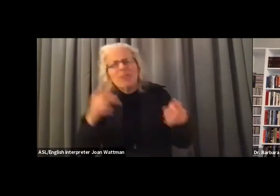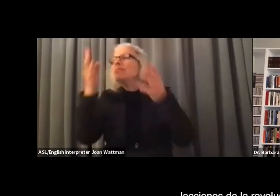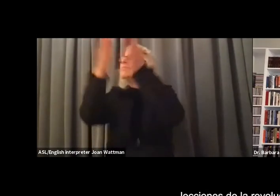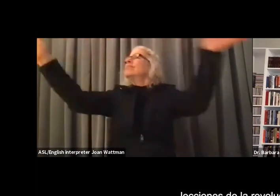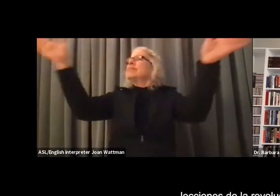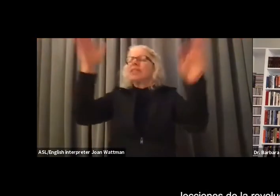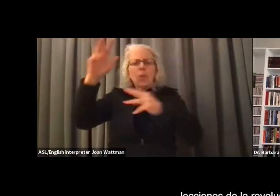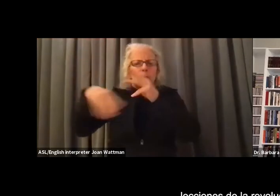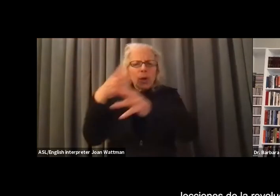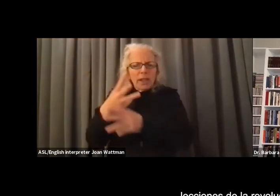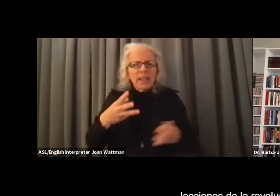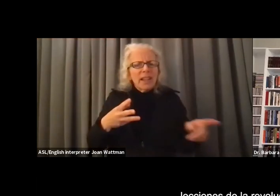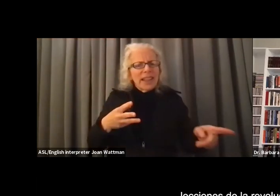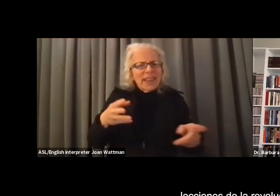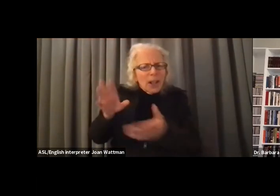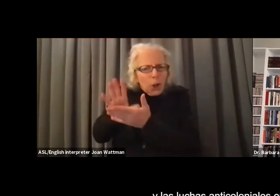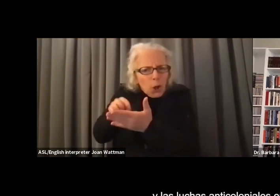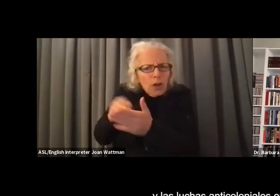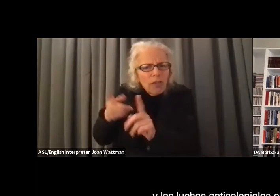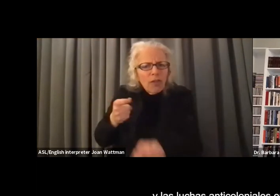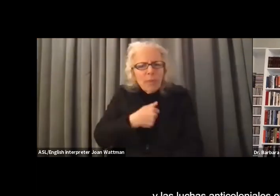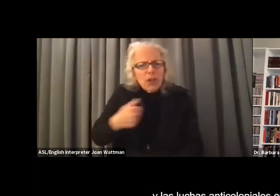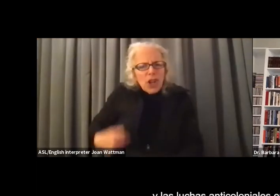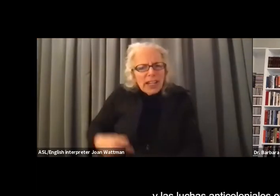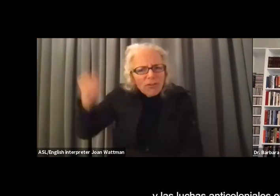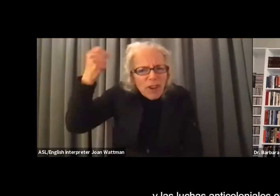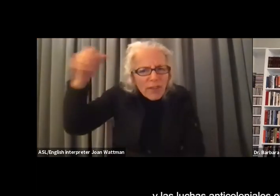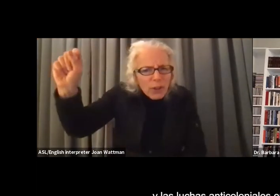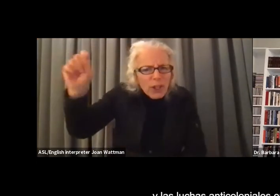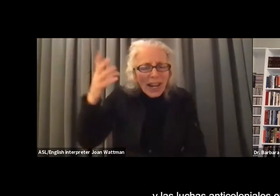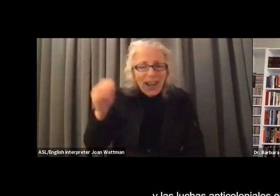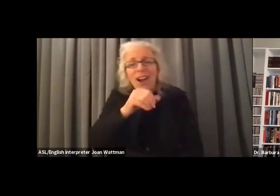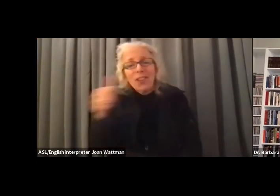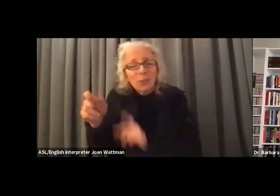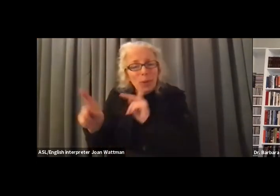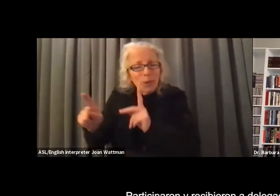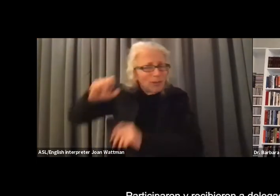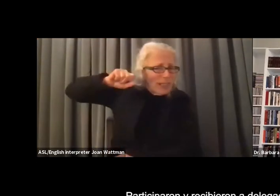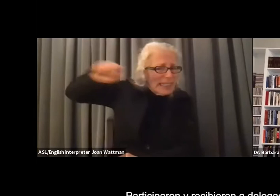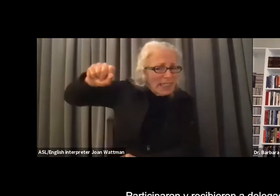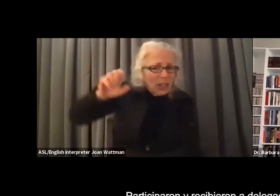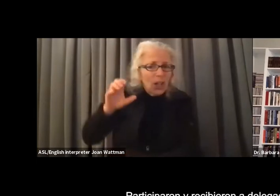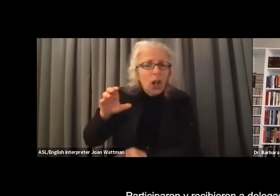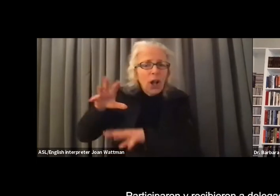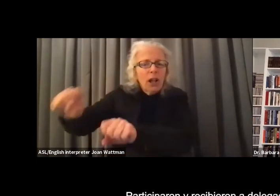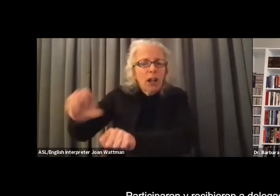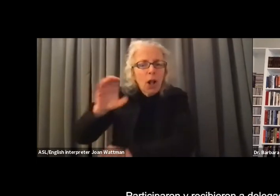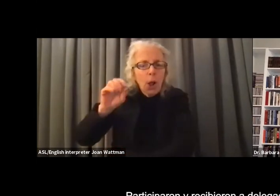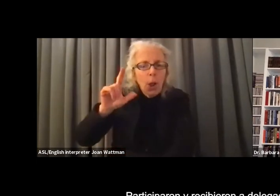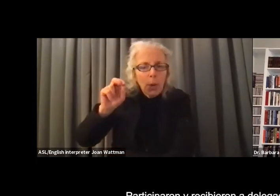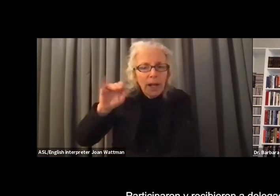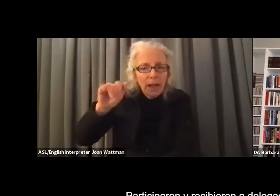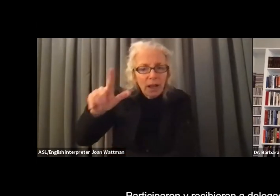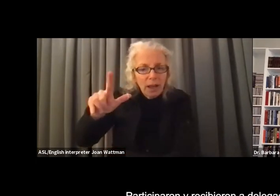borrowed lessons from the Chinese Revolution and anti-colonial struggles around the world. They participated in and